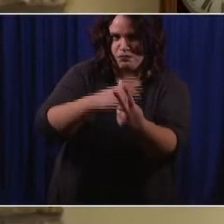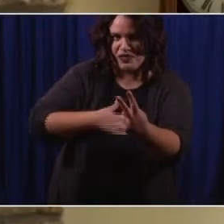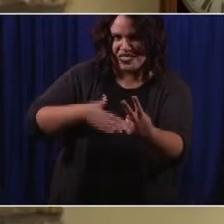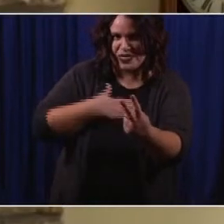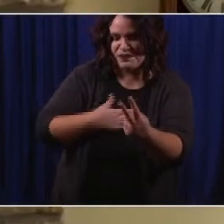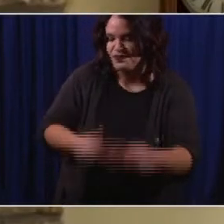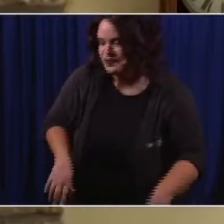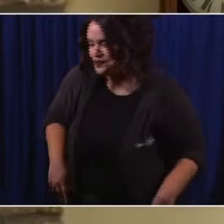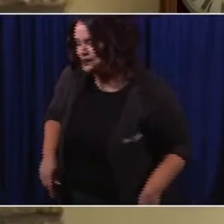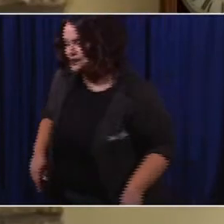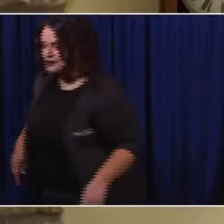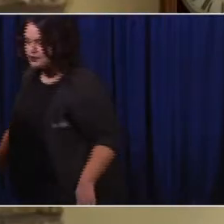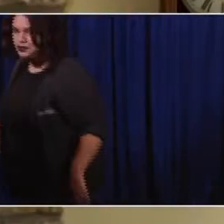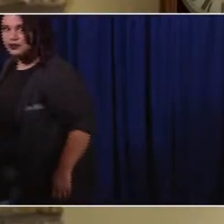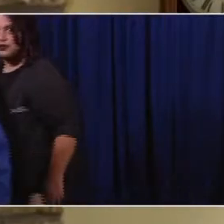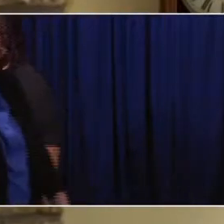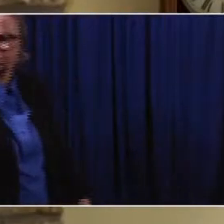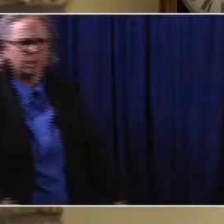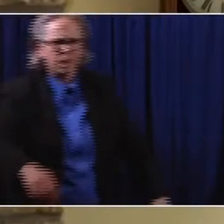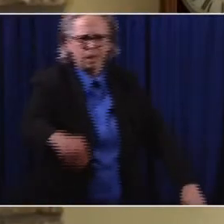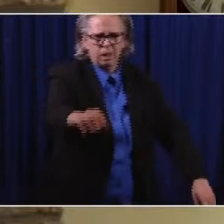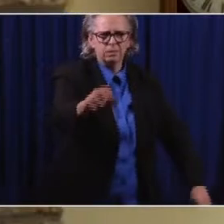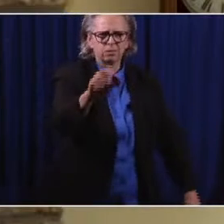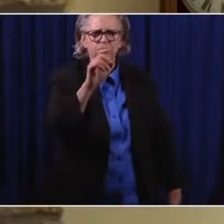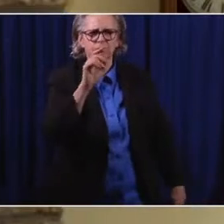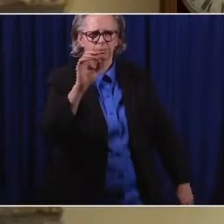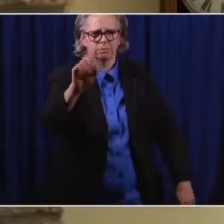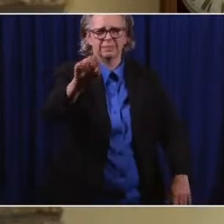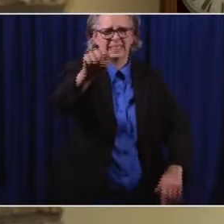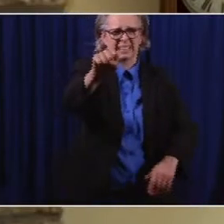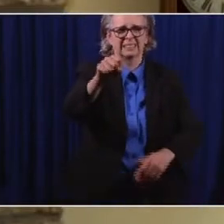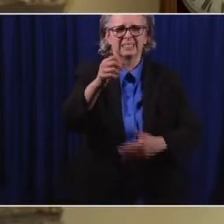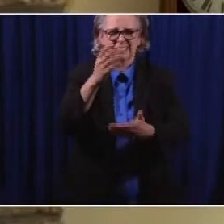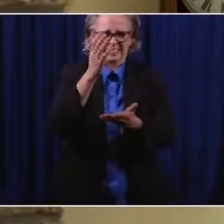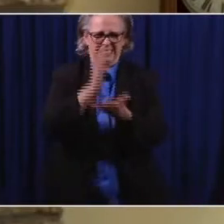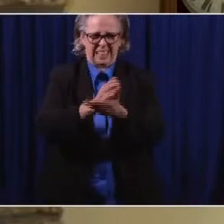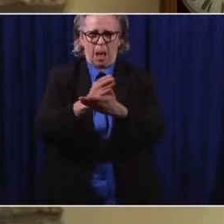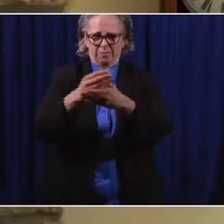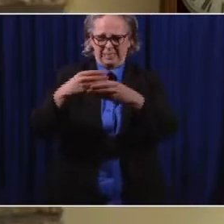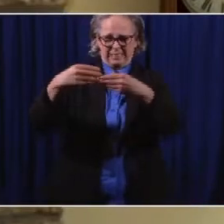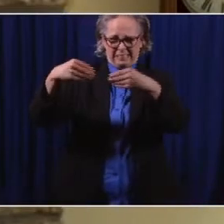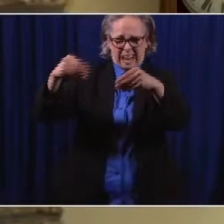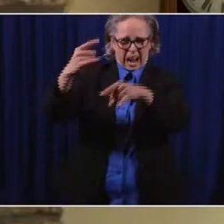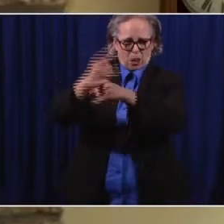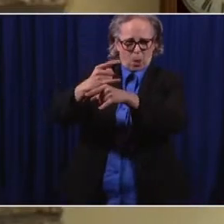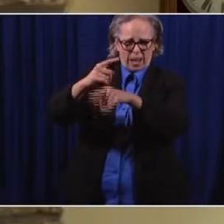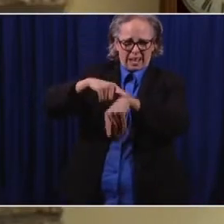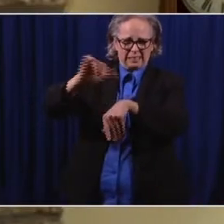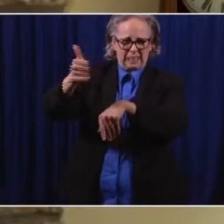p.m. alcohol. Certainly under consideration.